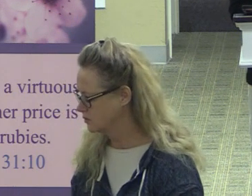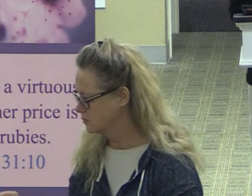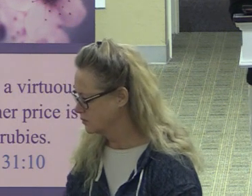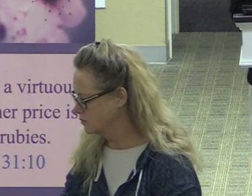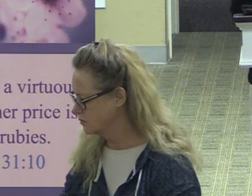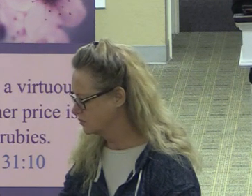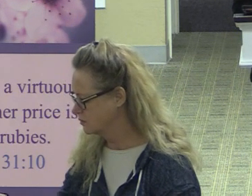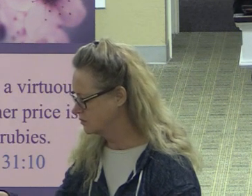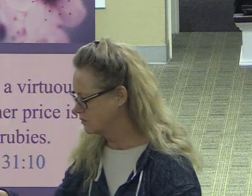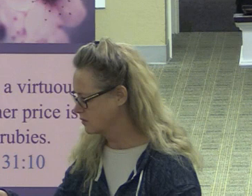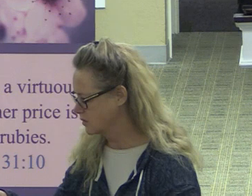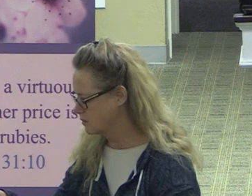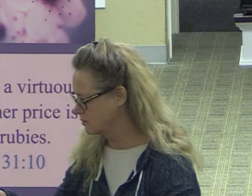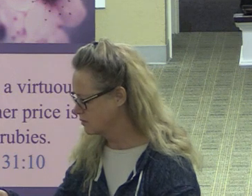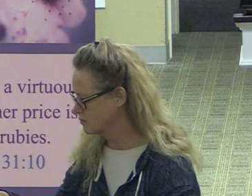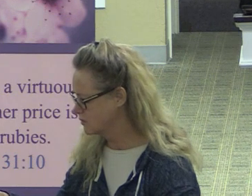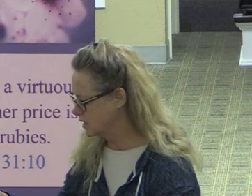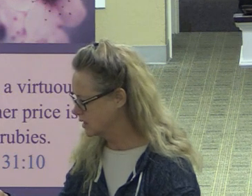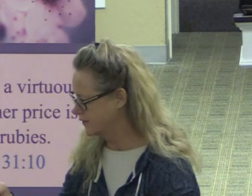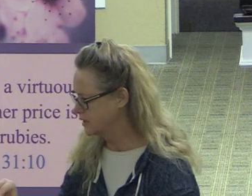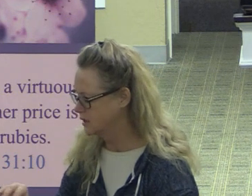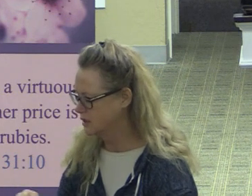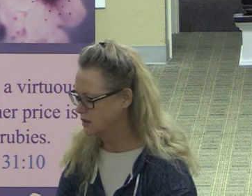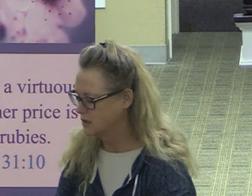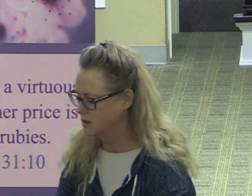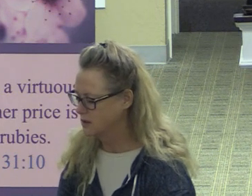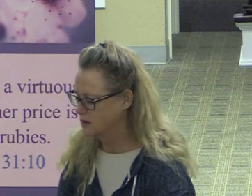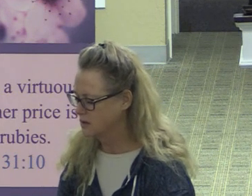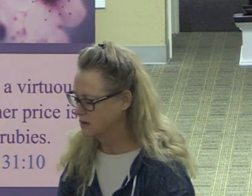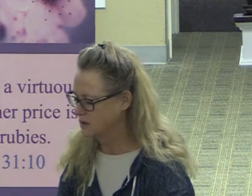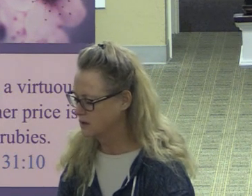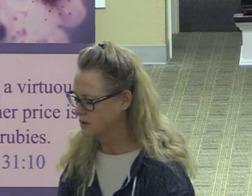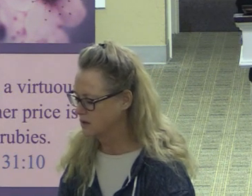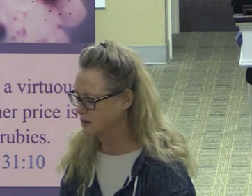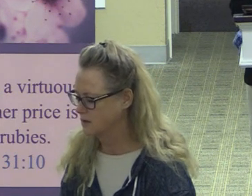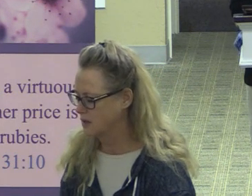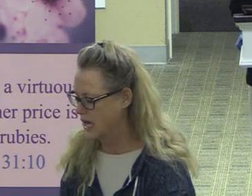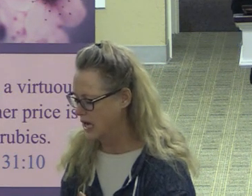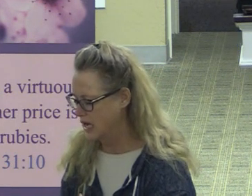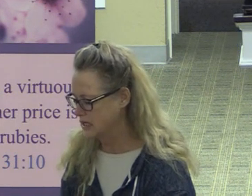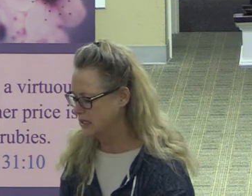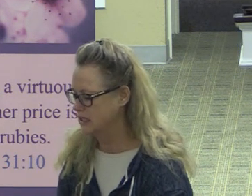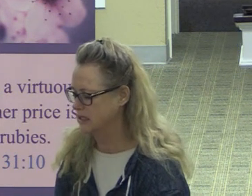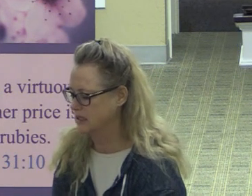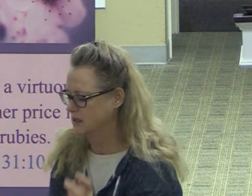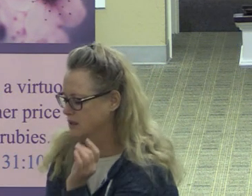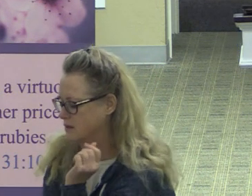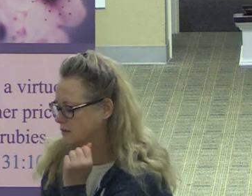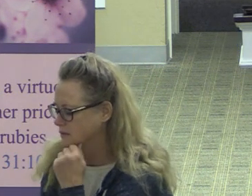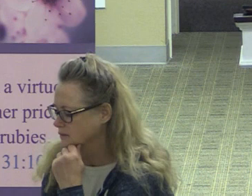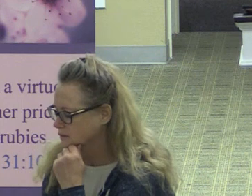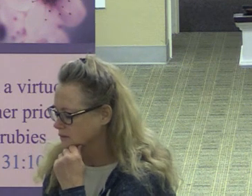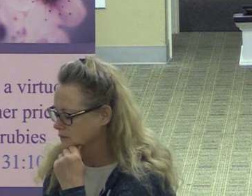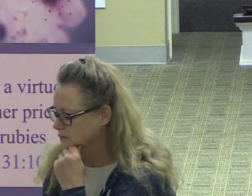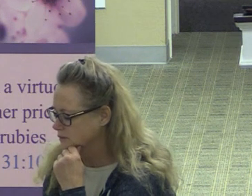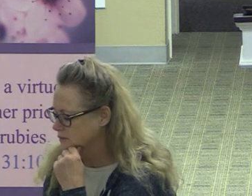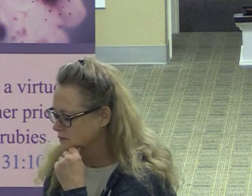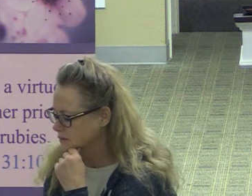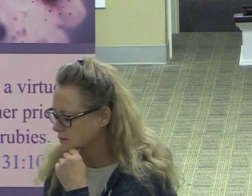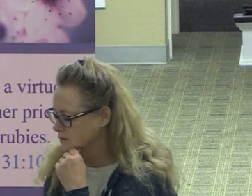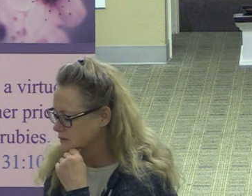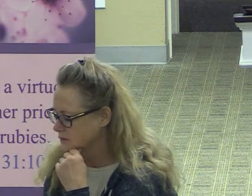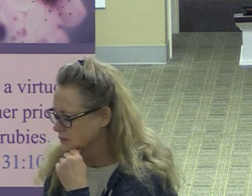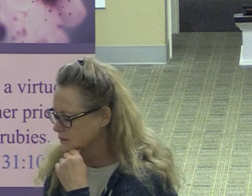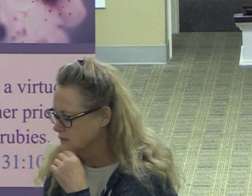Sanctify them through thy truth, thy word is truth. As thou hast sent me into the world, even so have I also sent them into the